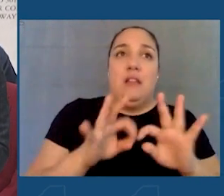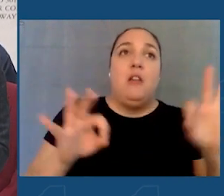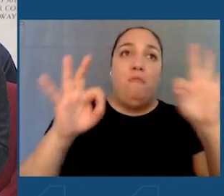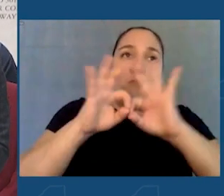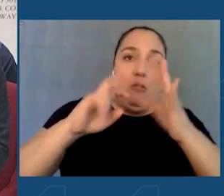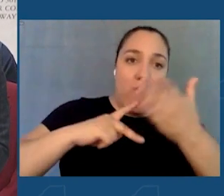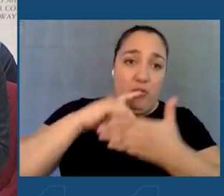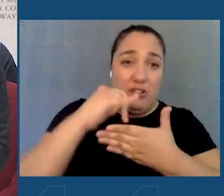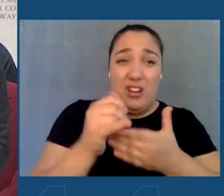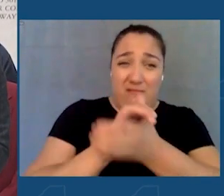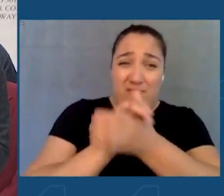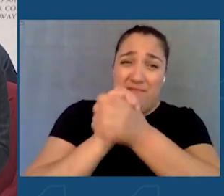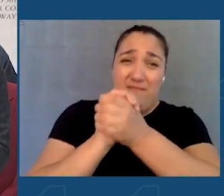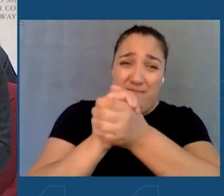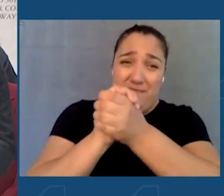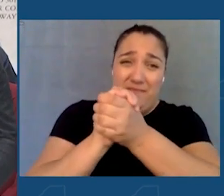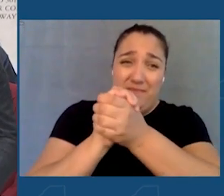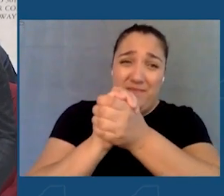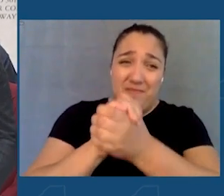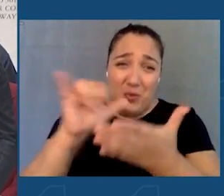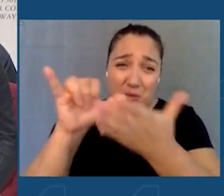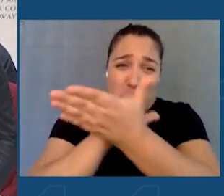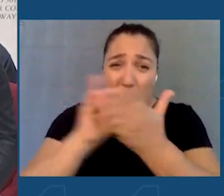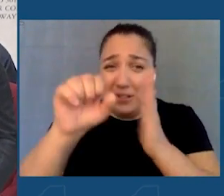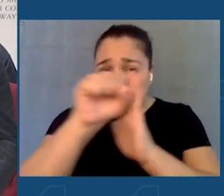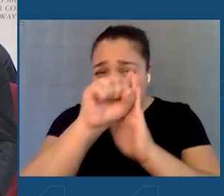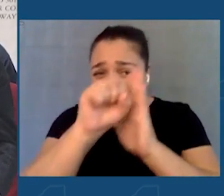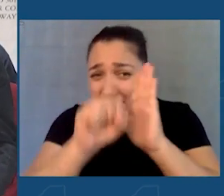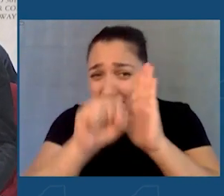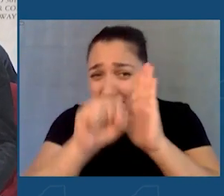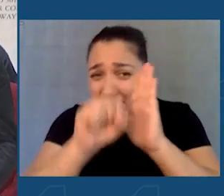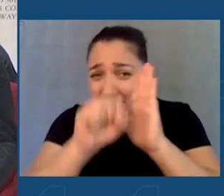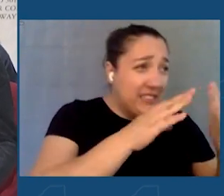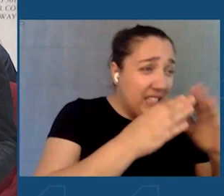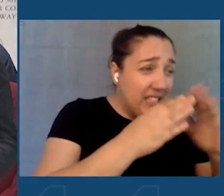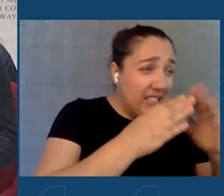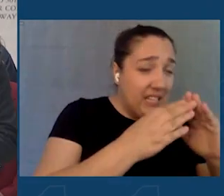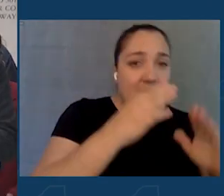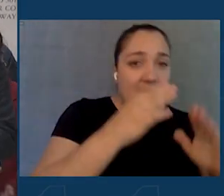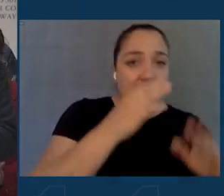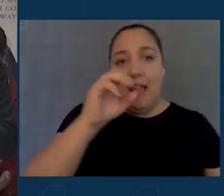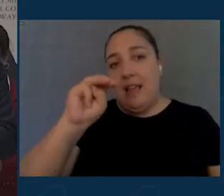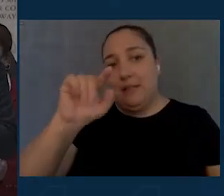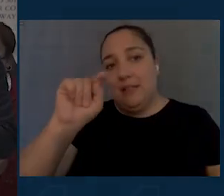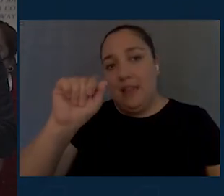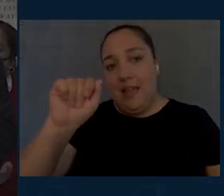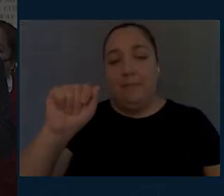Congratulations to New York, State, City, and the MTA.